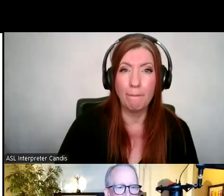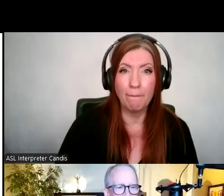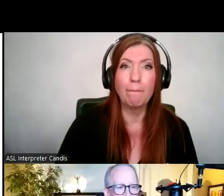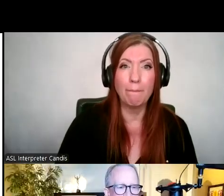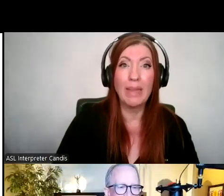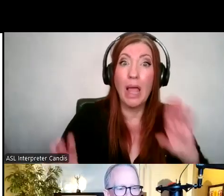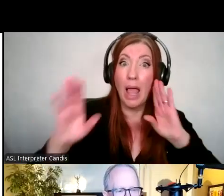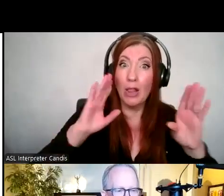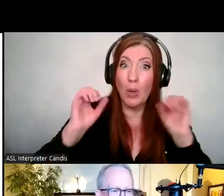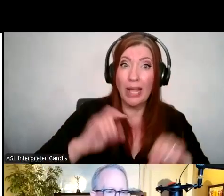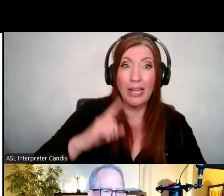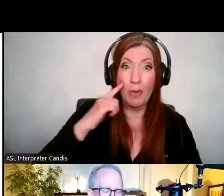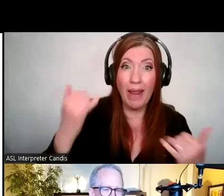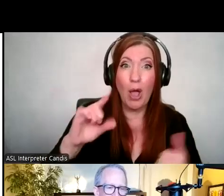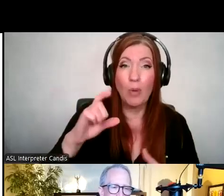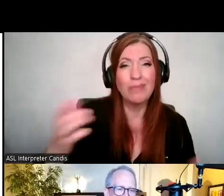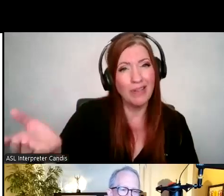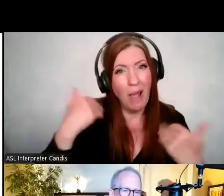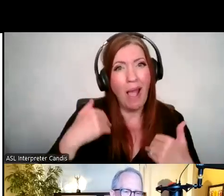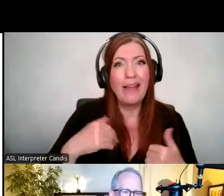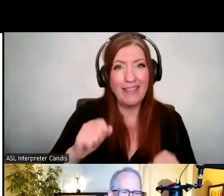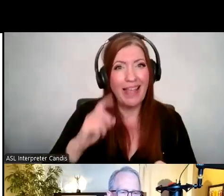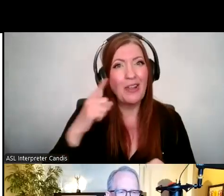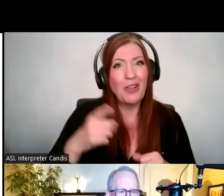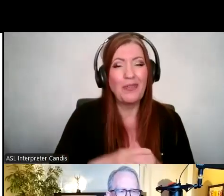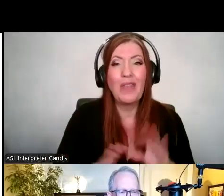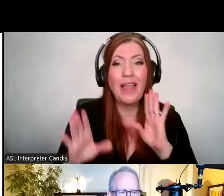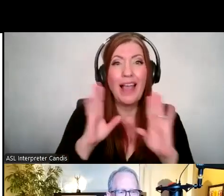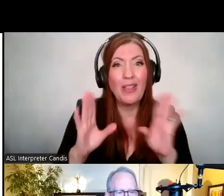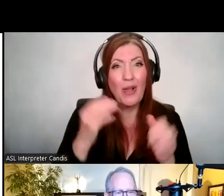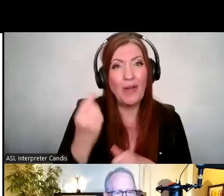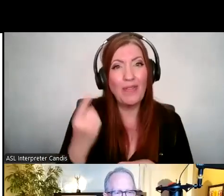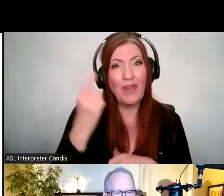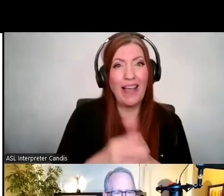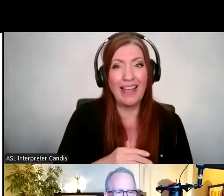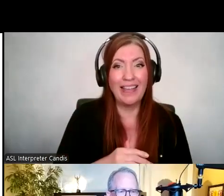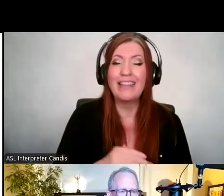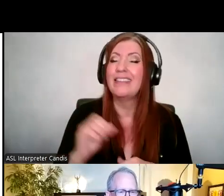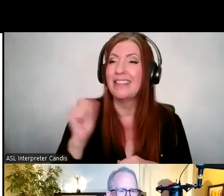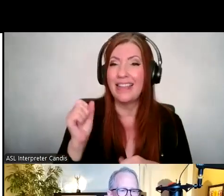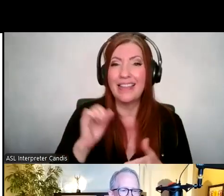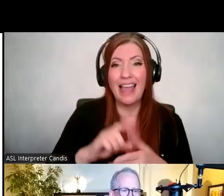Hello, can you hear me now, David? Yeah, come on, John. We hear you. G'day. Hello, everybody. Yes, it is